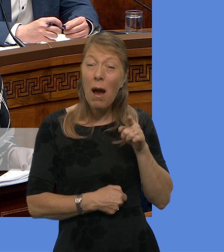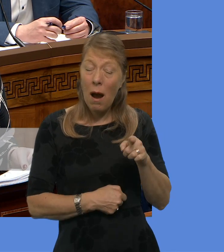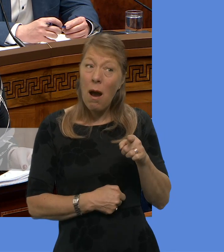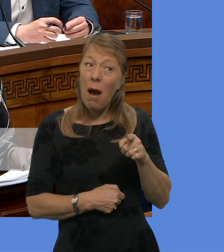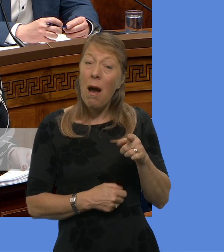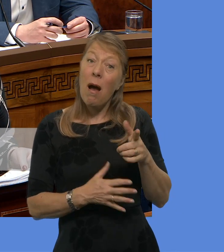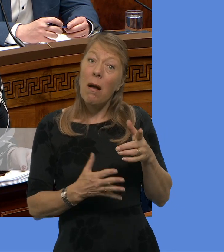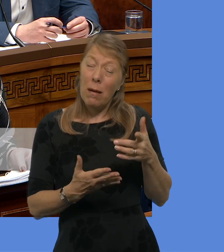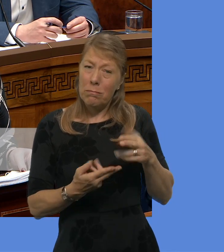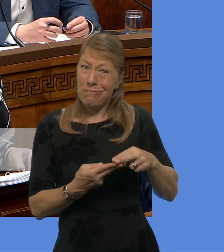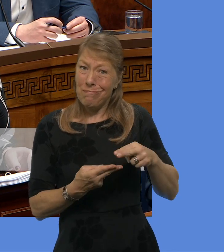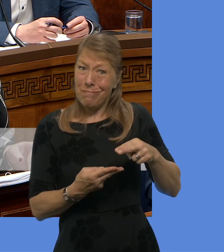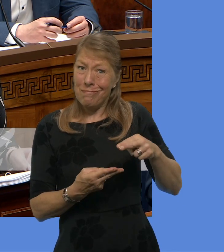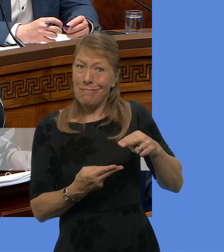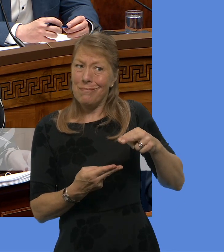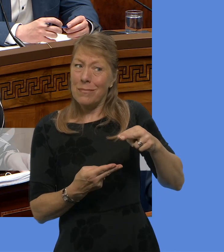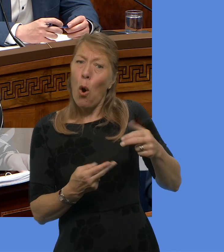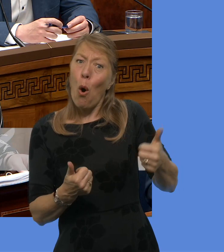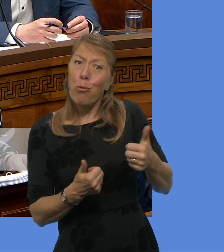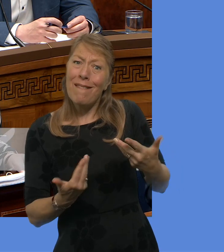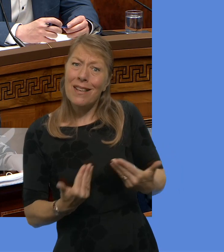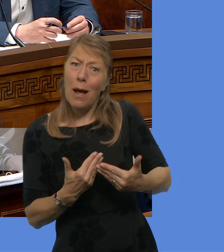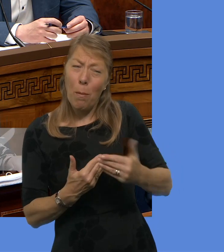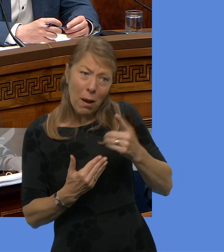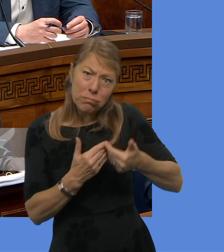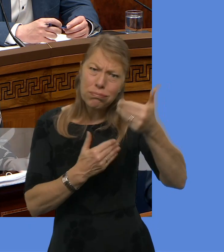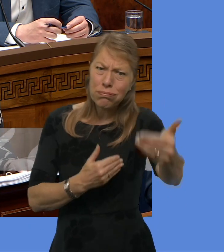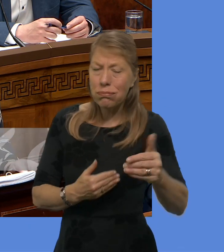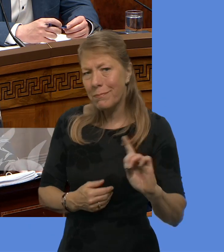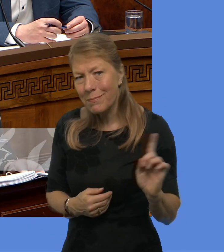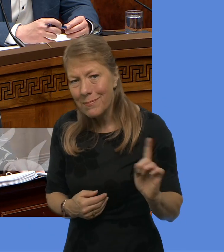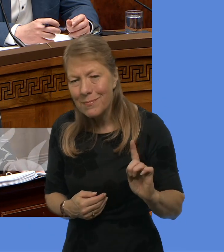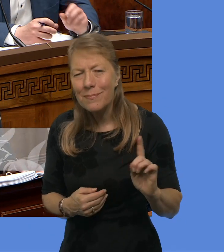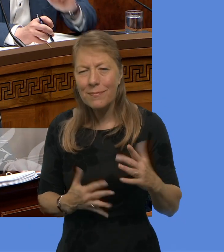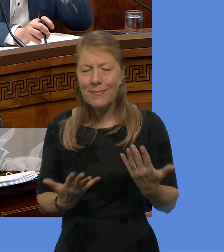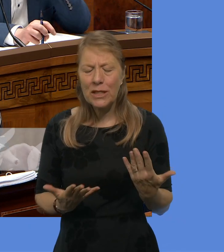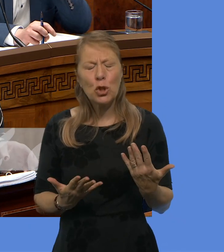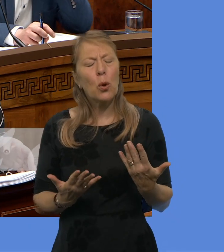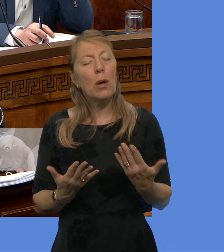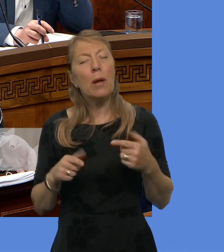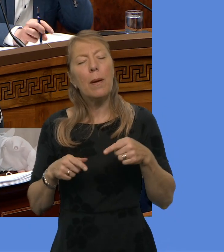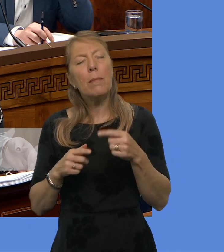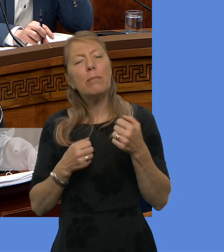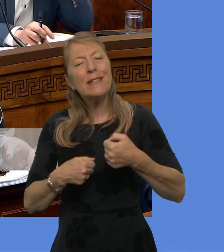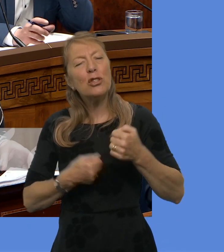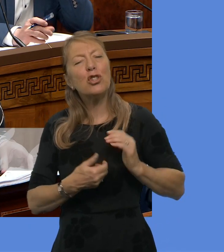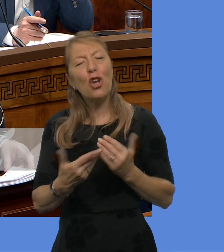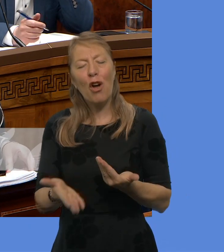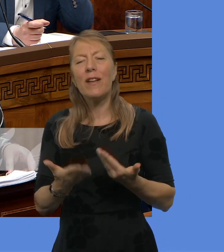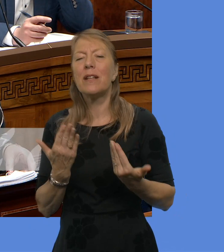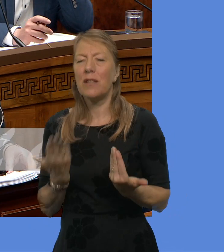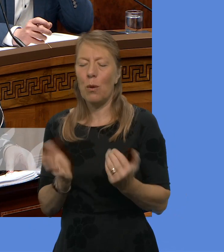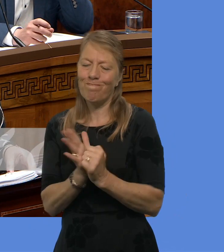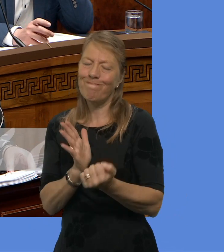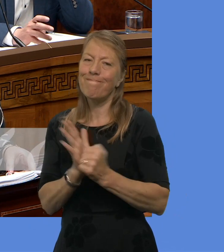on that site also. To address these pressures, prison services continue to recruit staff across all operational business areas in response to the